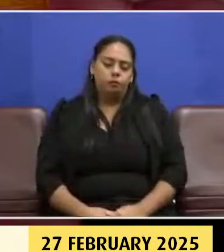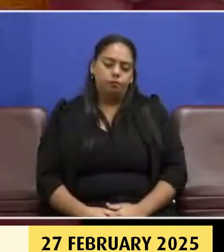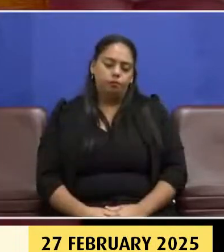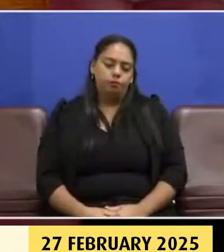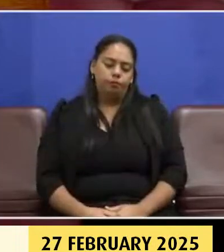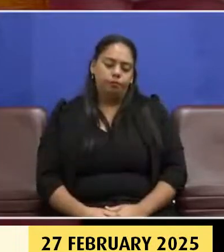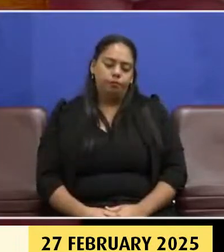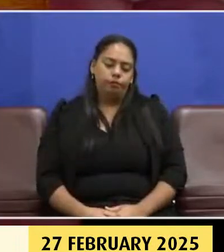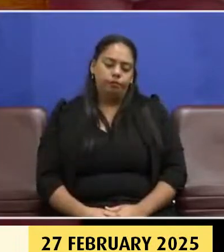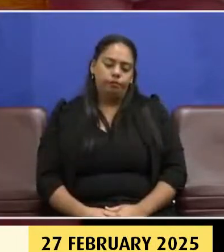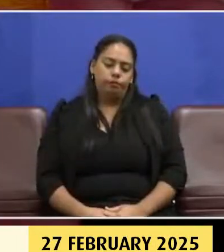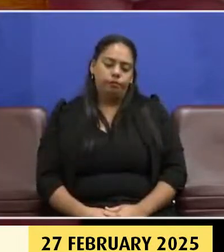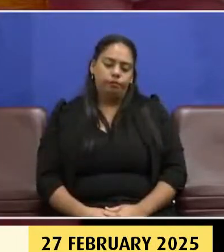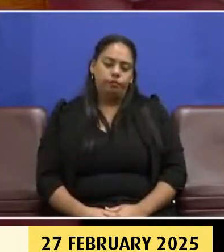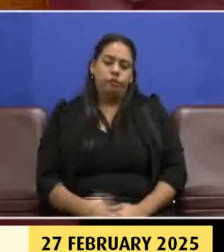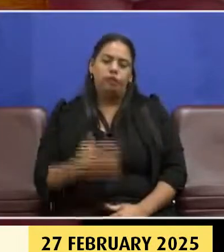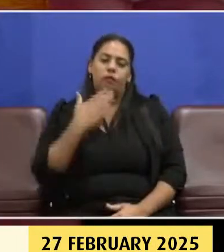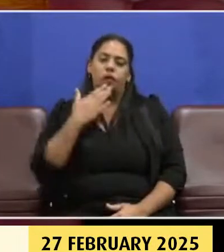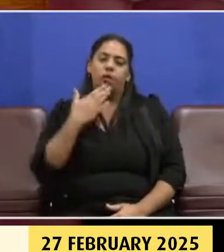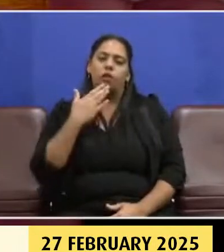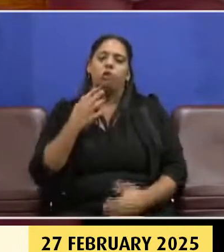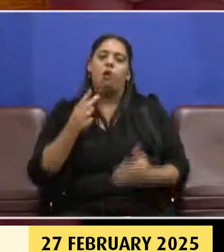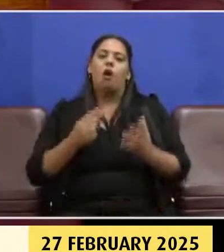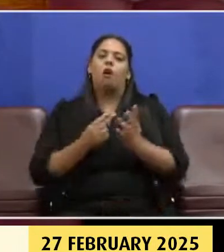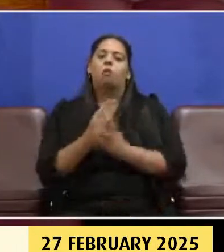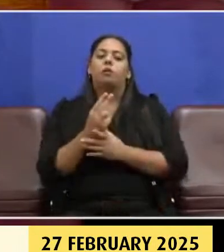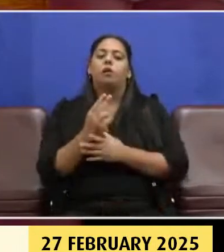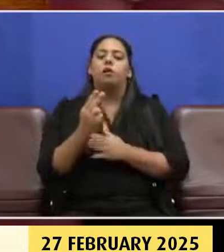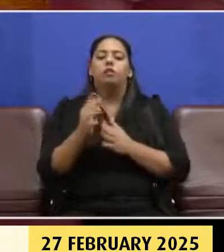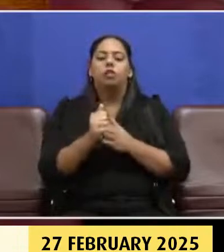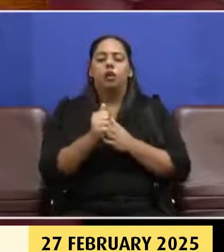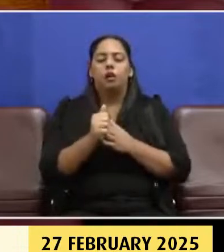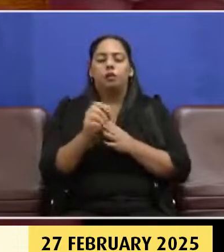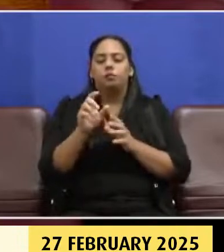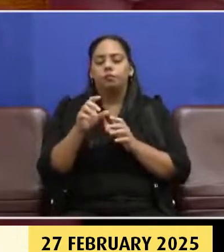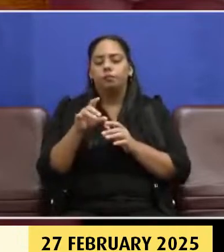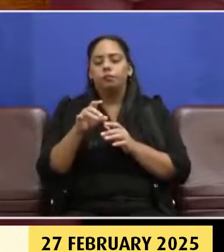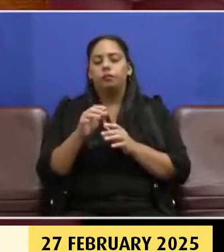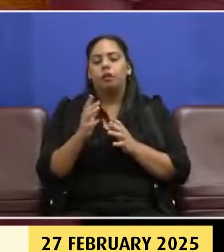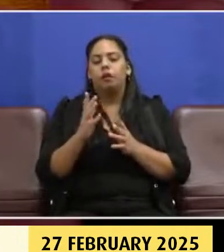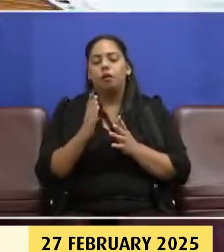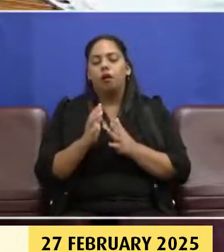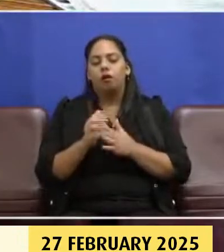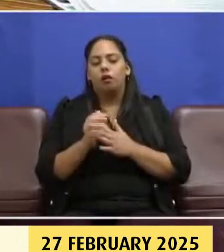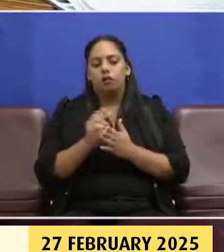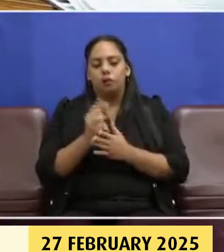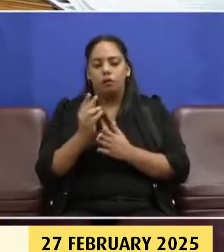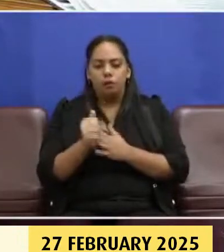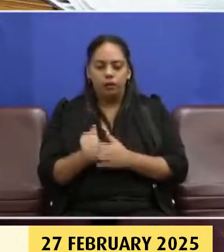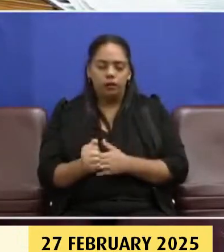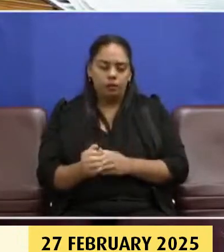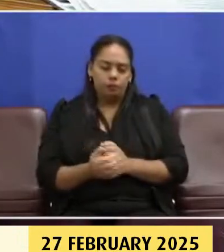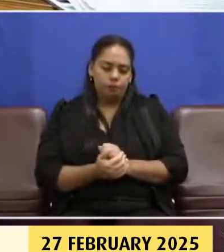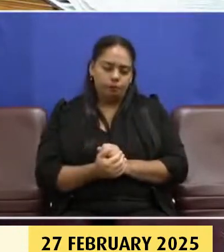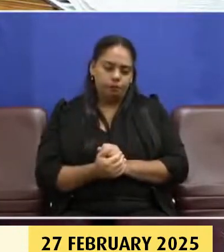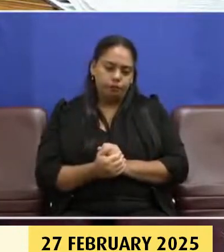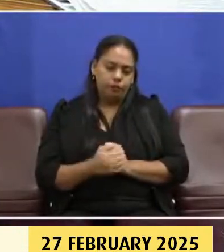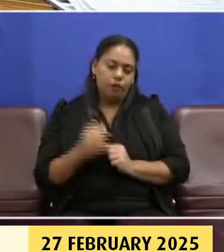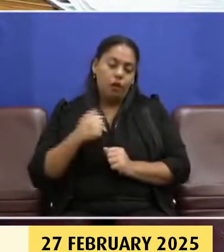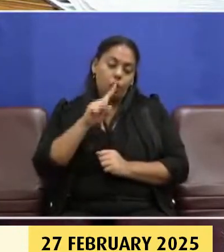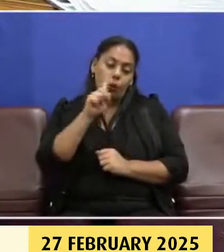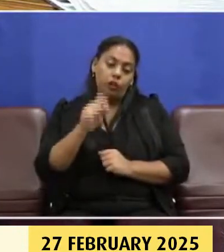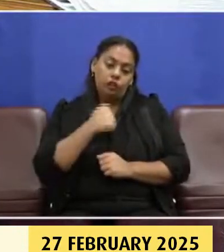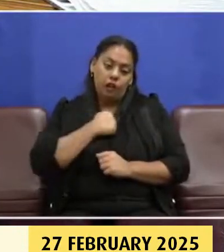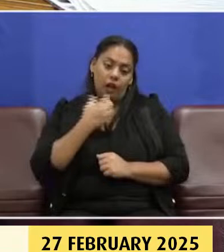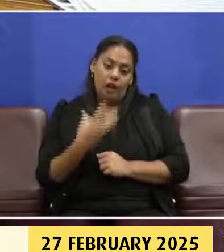Thank you, Honourable Chairperson. Welcome, Busisiwe. I'm Angel Kanyile. I'm a member of this portfolio committee. The question that I have